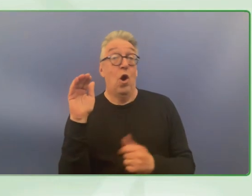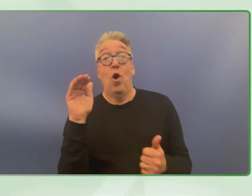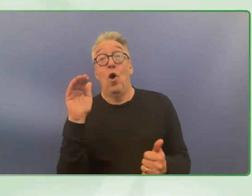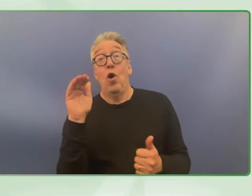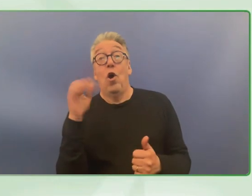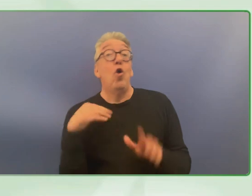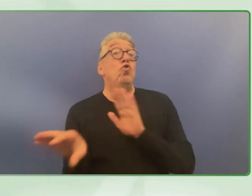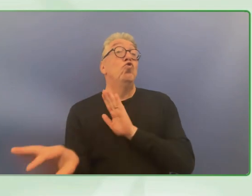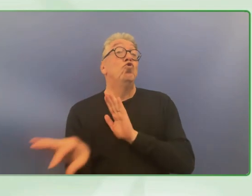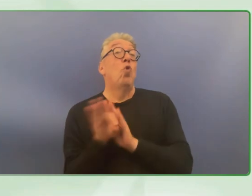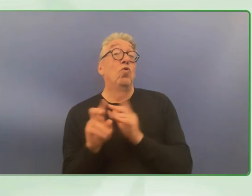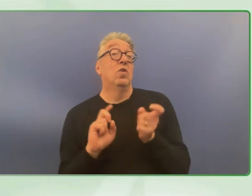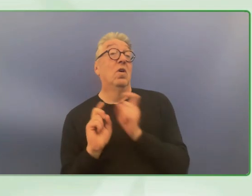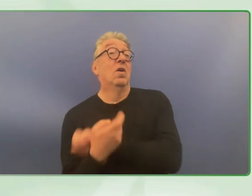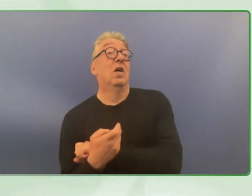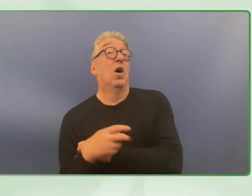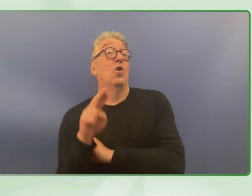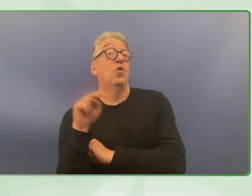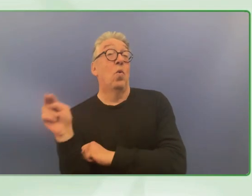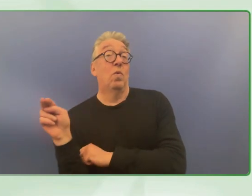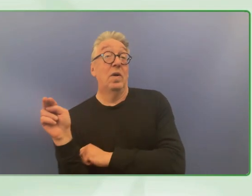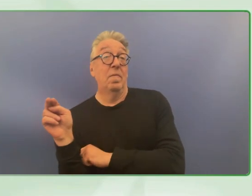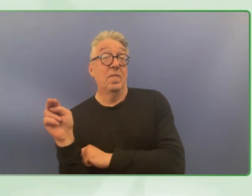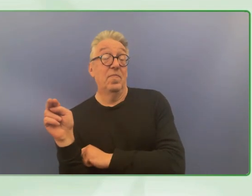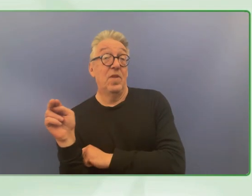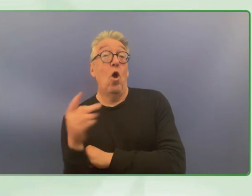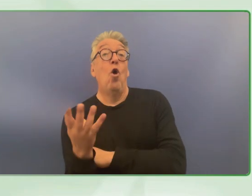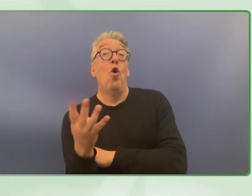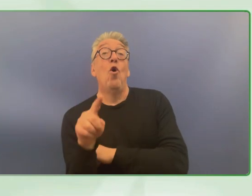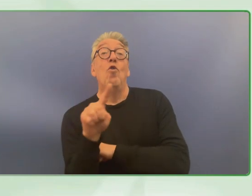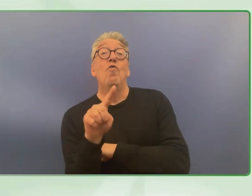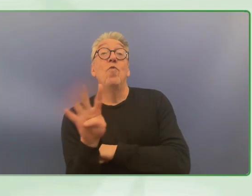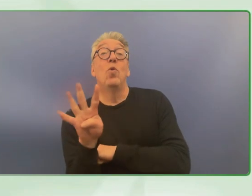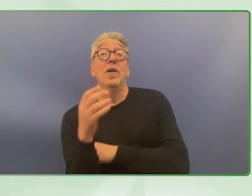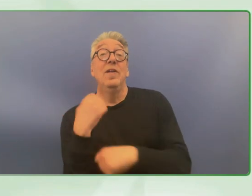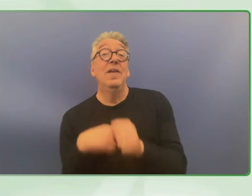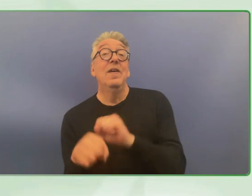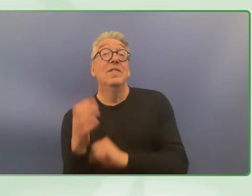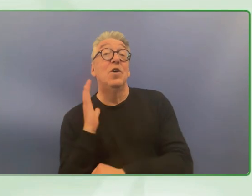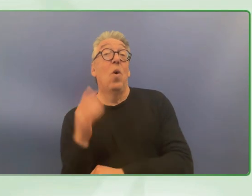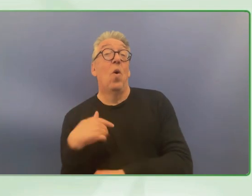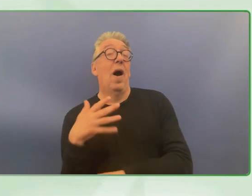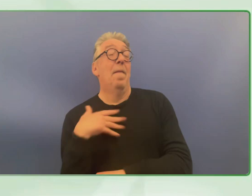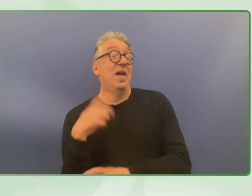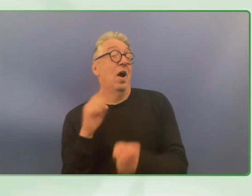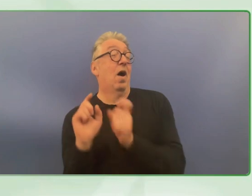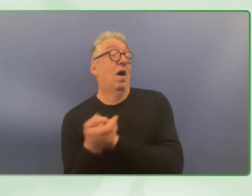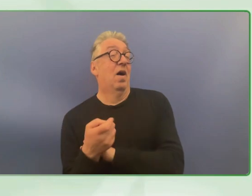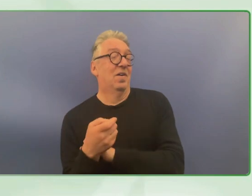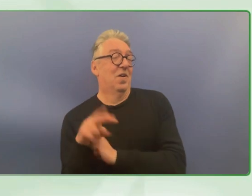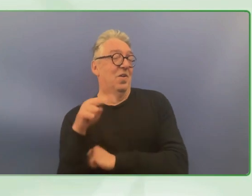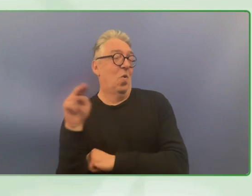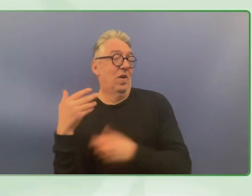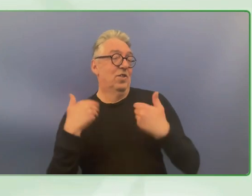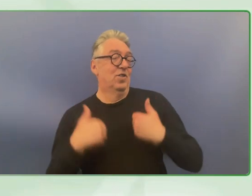am grateful to have made that choice 14 years ago. I started my career as a computer programmer and